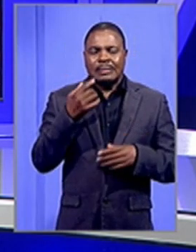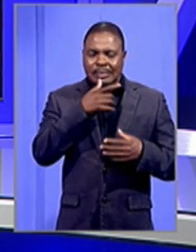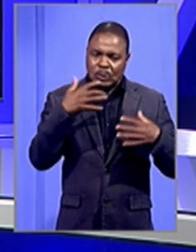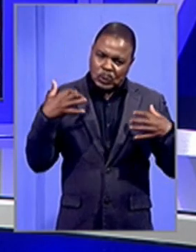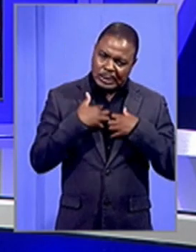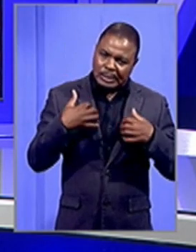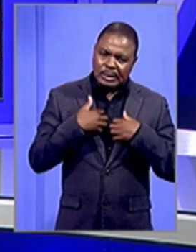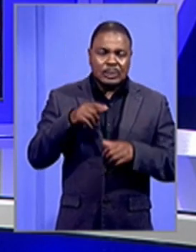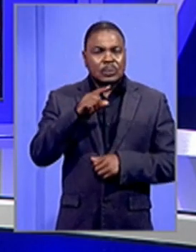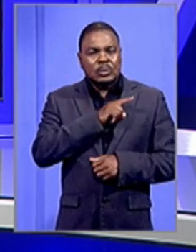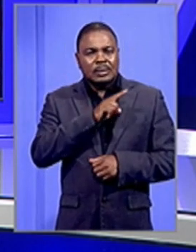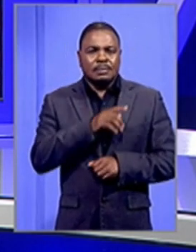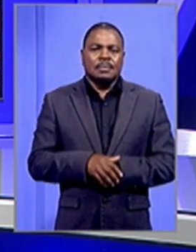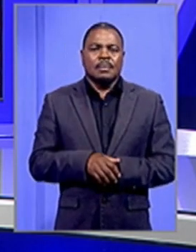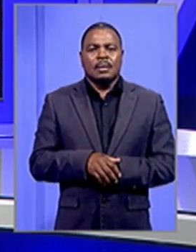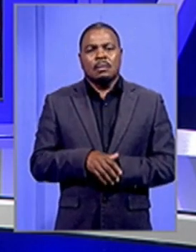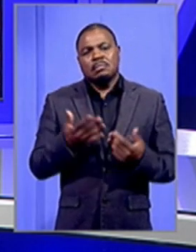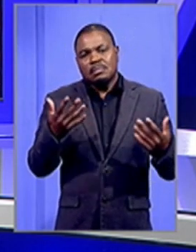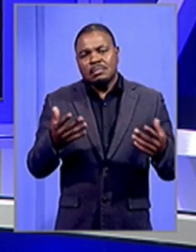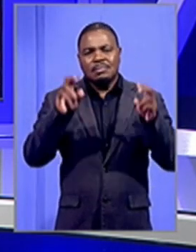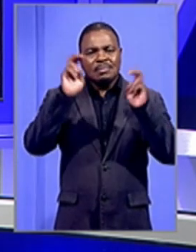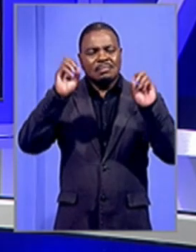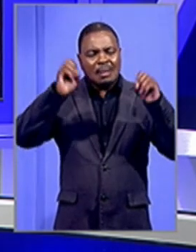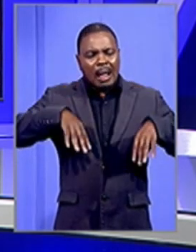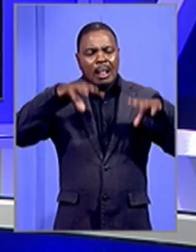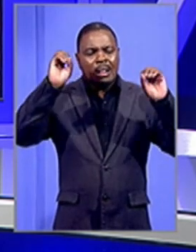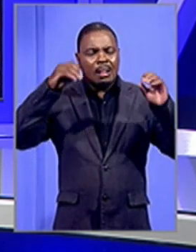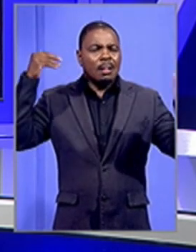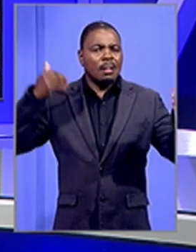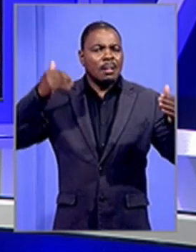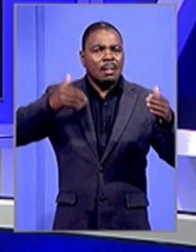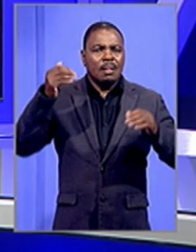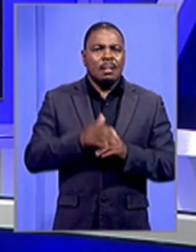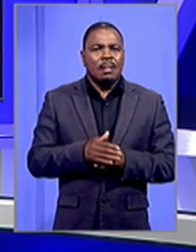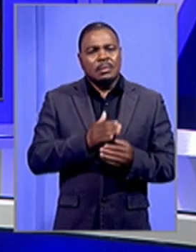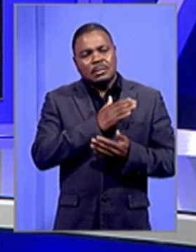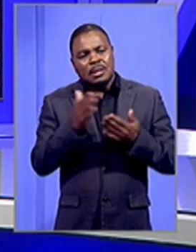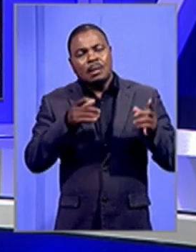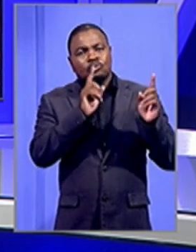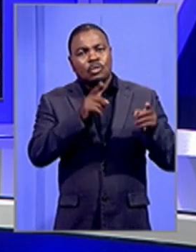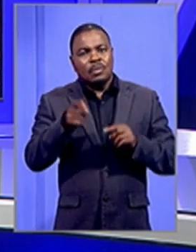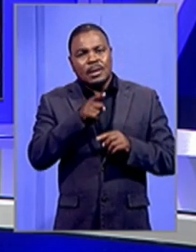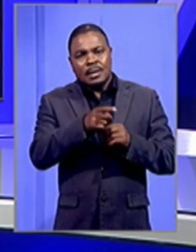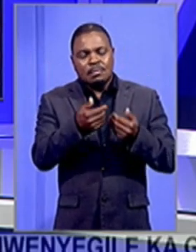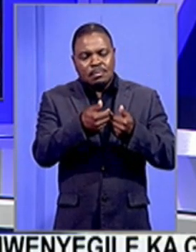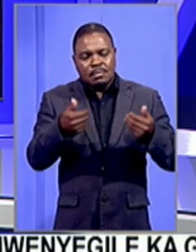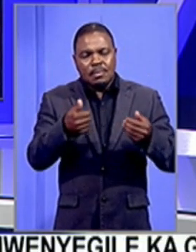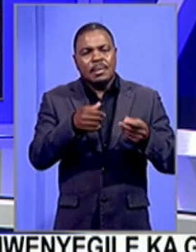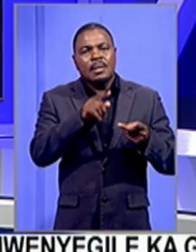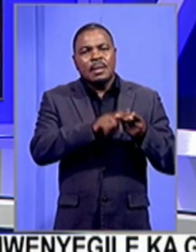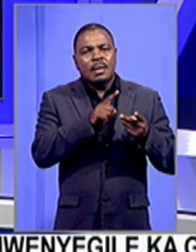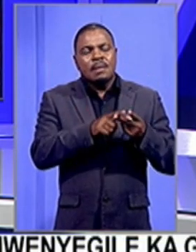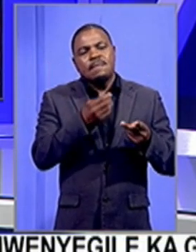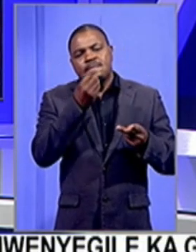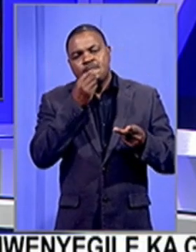go tshwenyega thata tebang le kgaogo ya motlakase nako le nako. Dingwe tsa distokvel di aroganya ditokololo